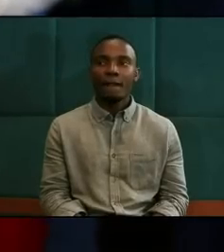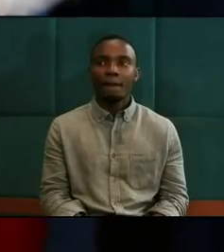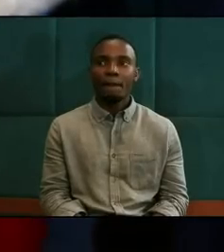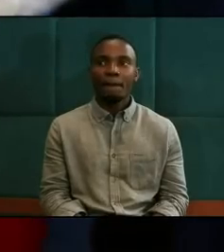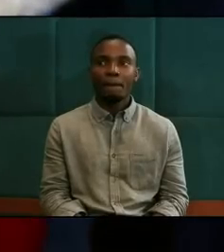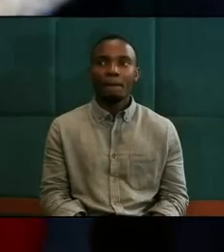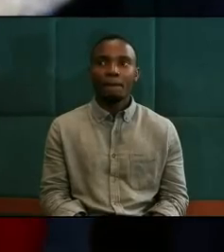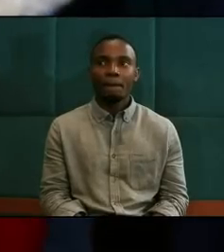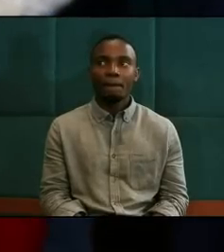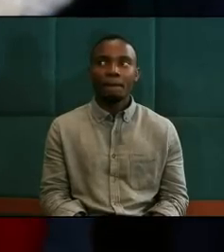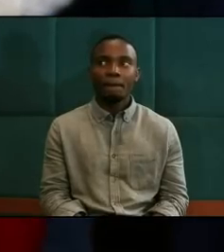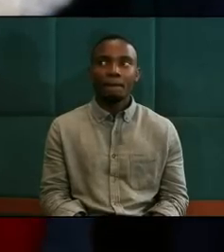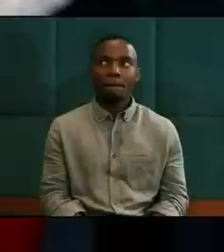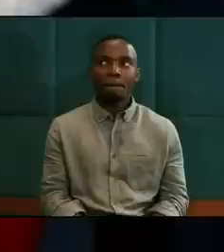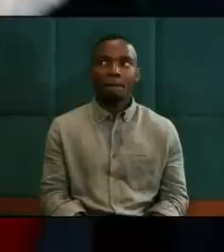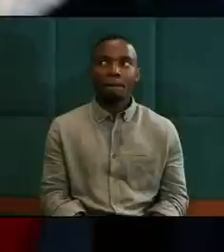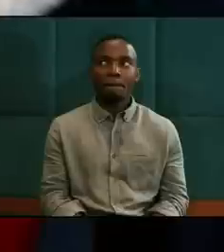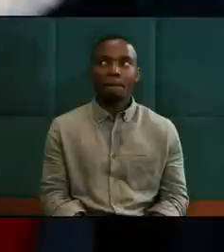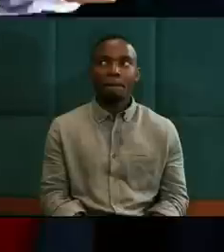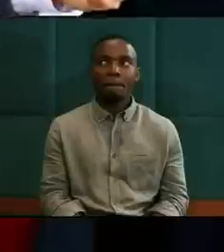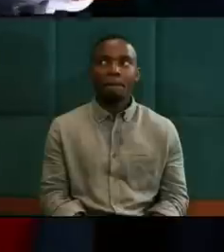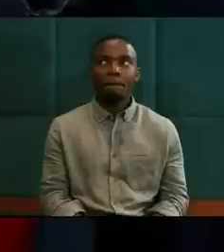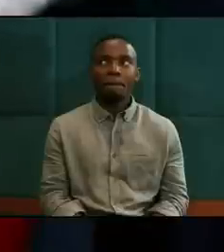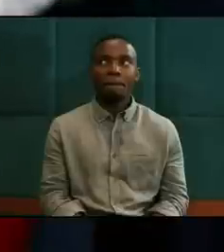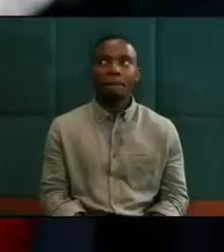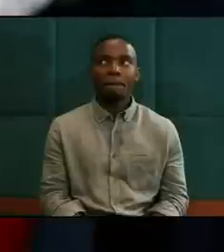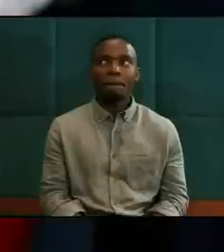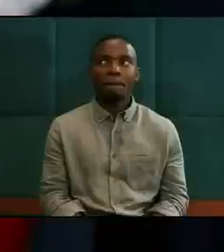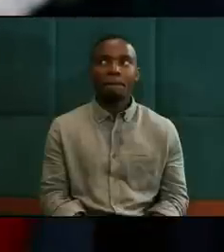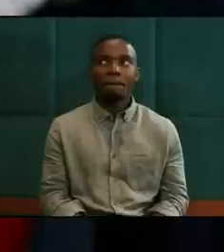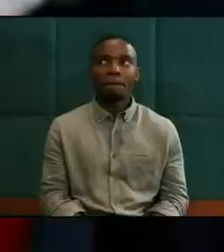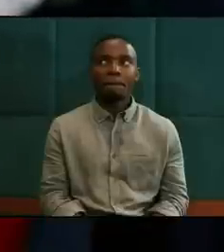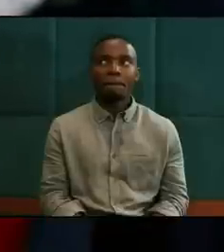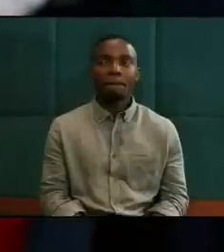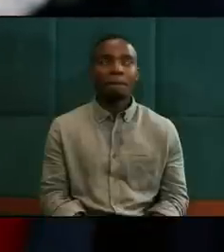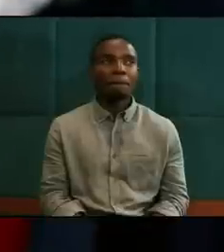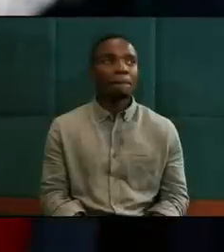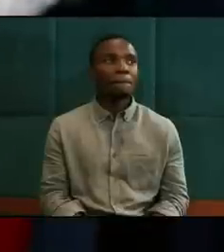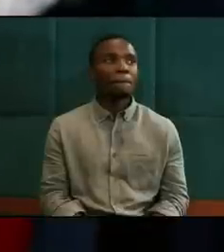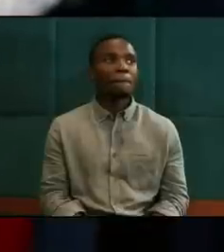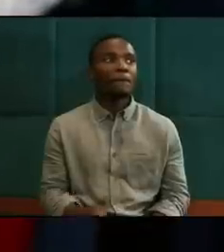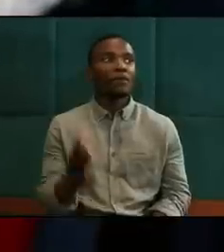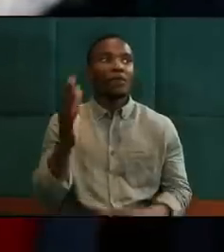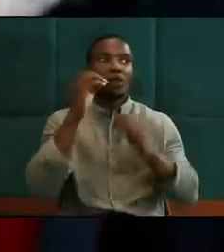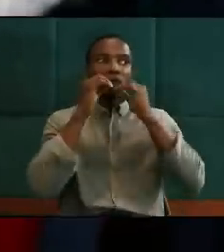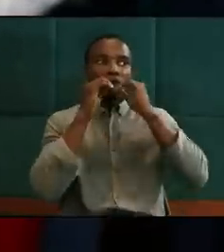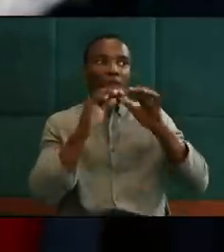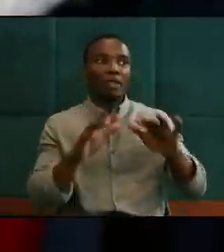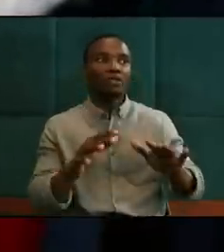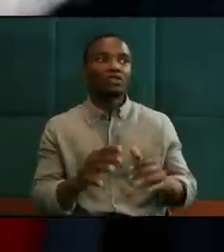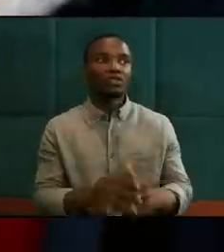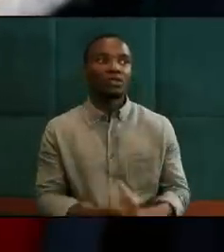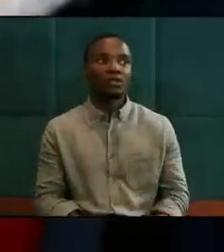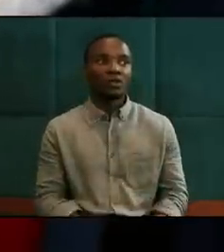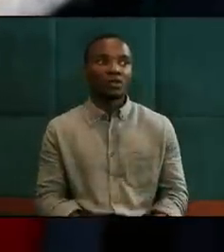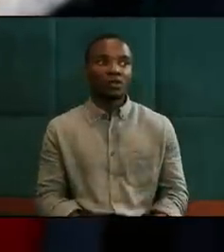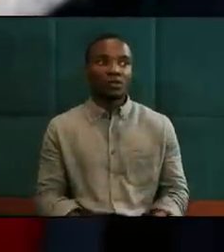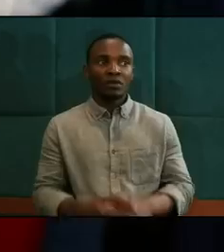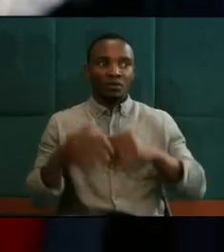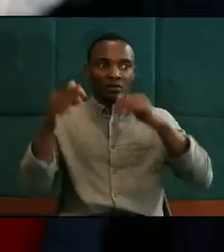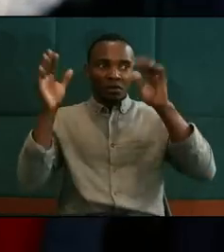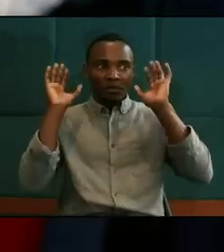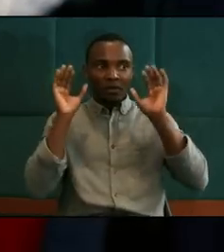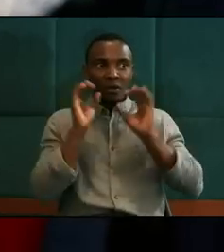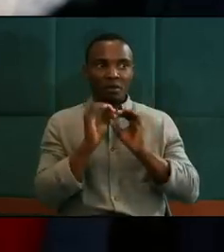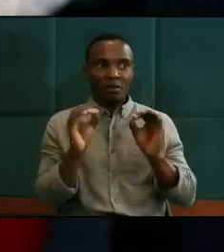Trip me up here. Trip me up there. But I'm not giving up. God bless you. Not giving up. Not